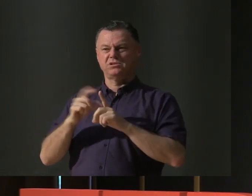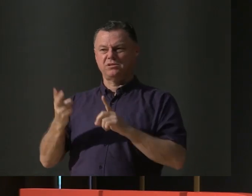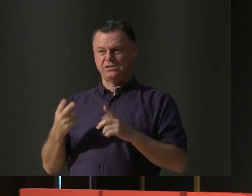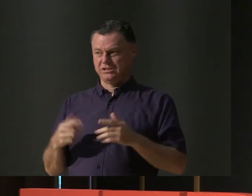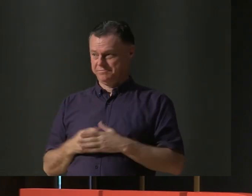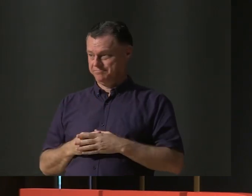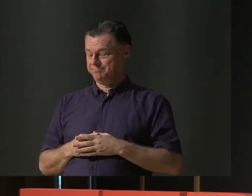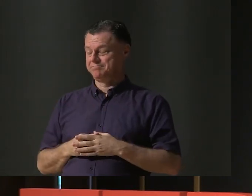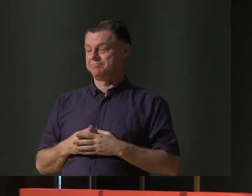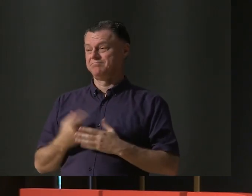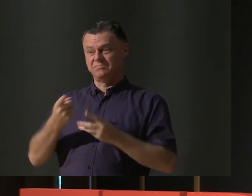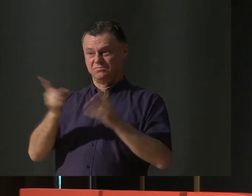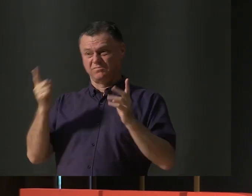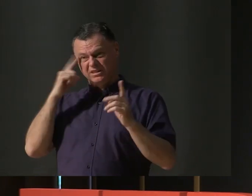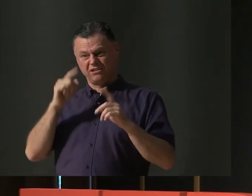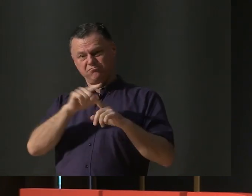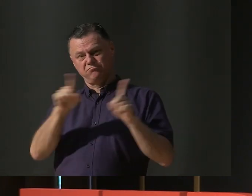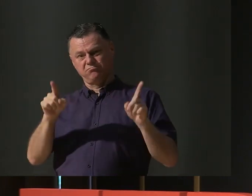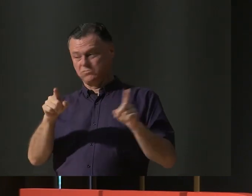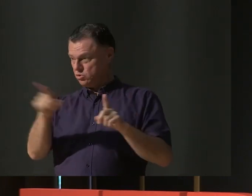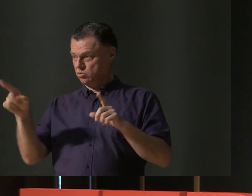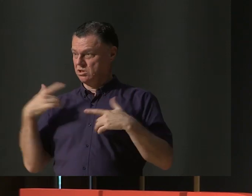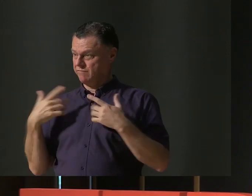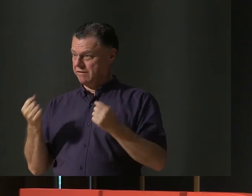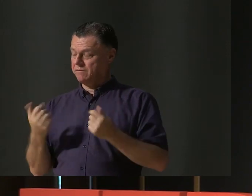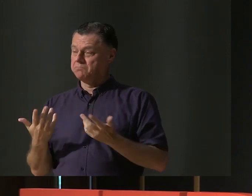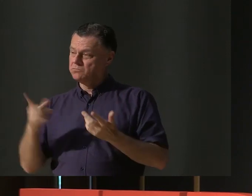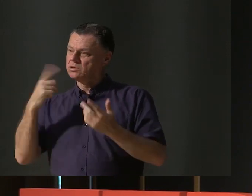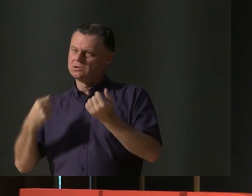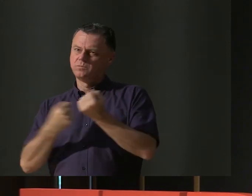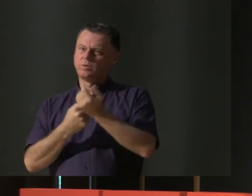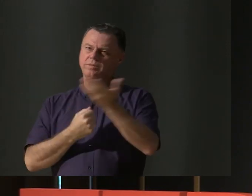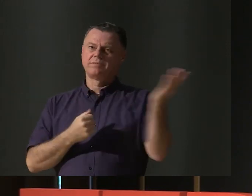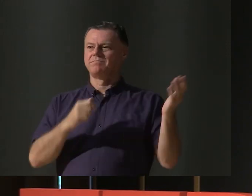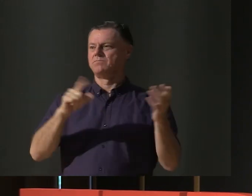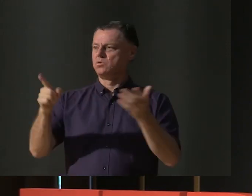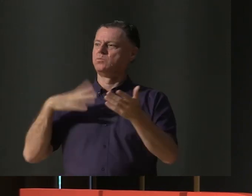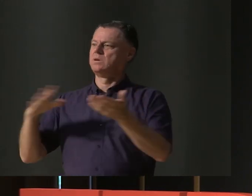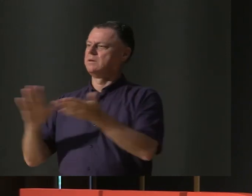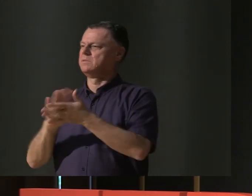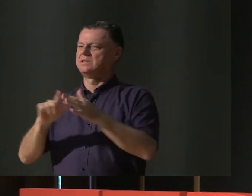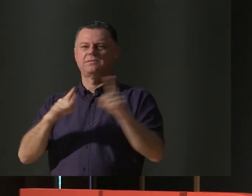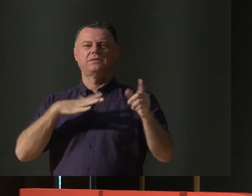I can change and support these people to make sure they live happy and healthy lives.